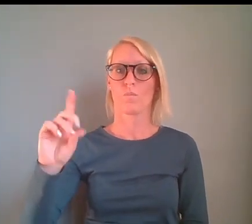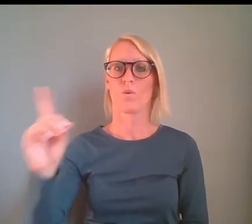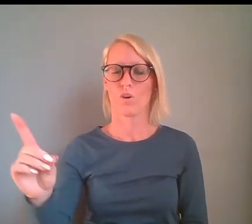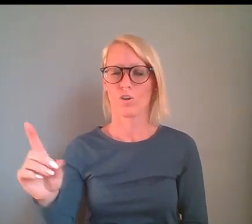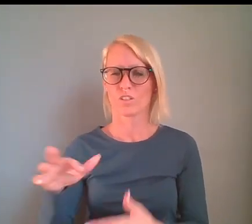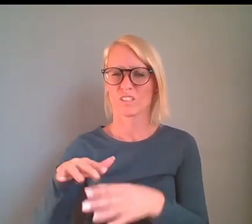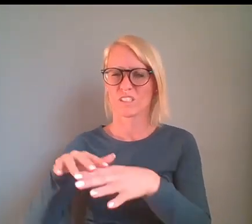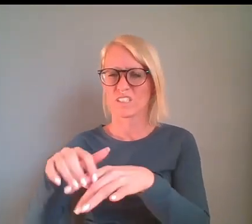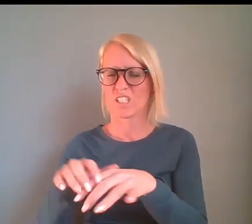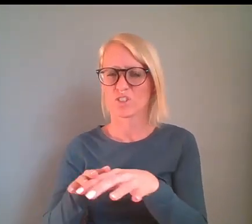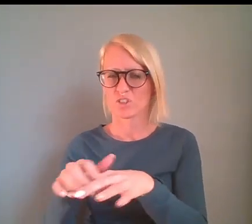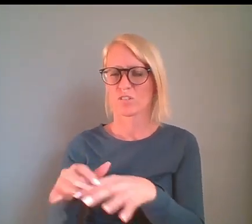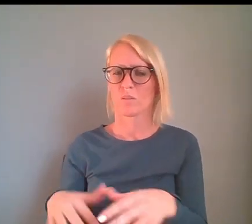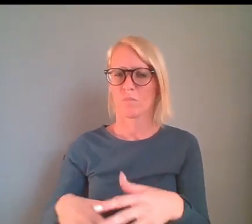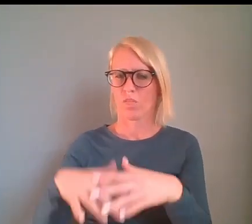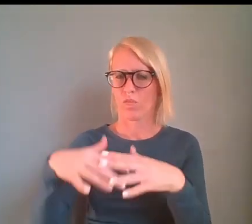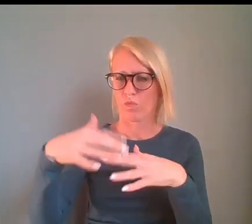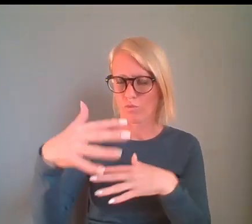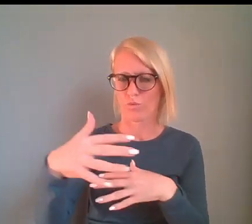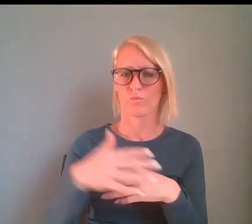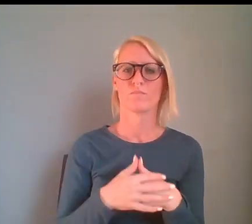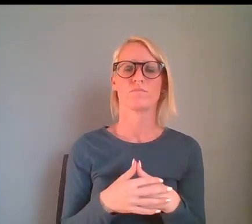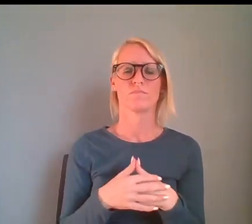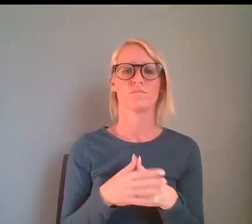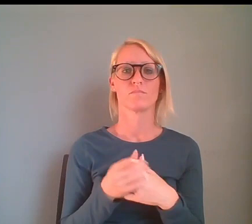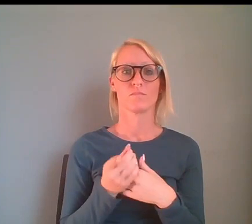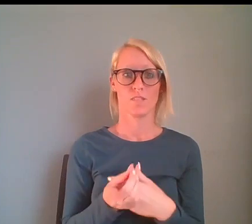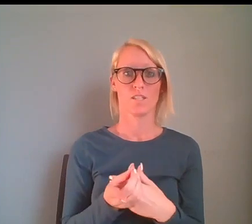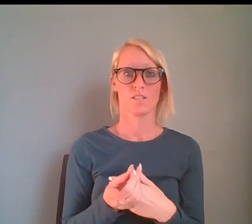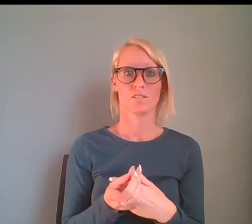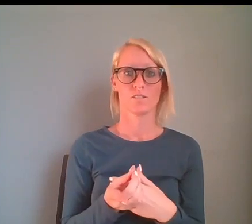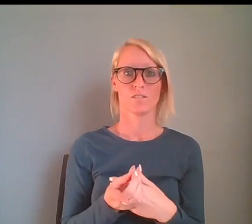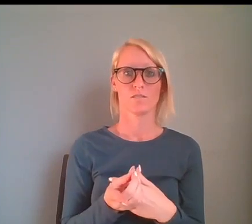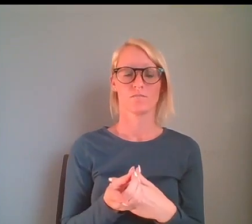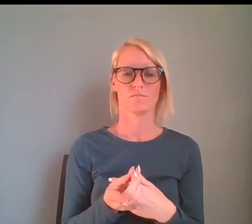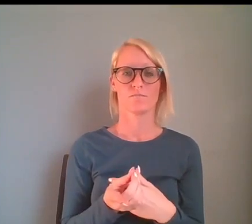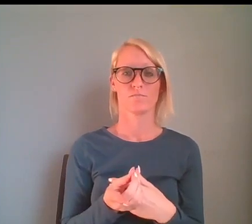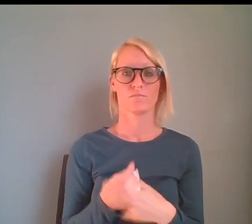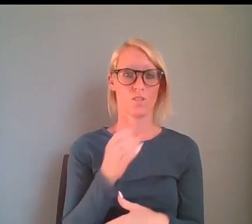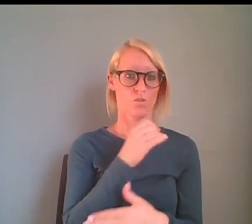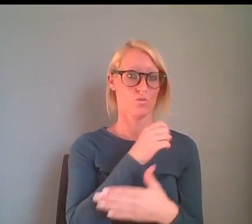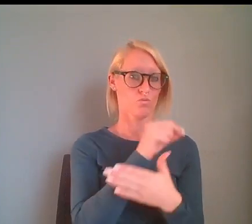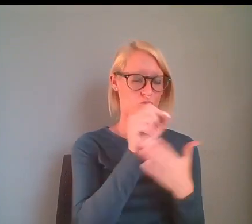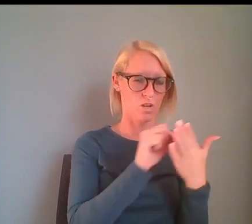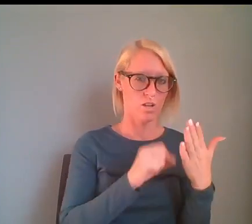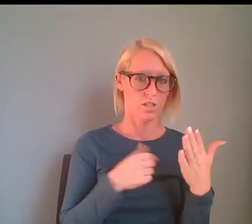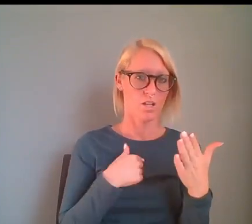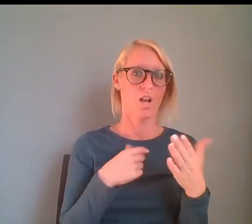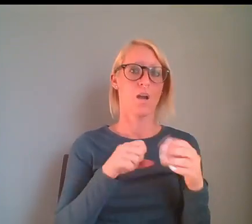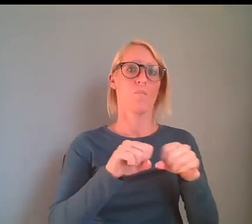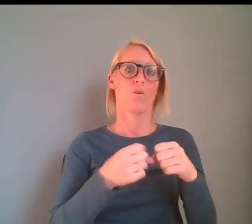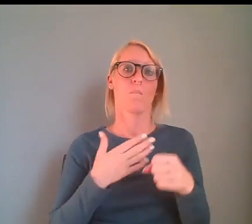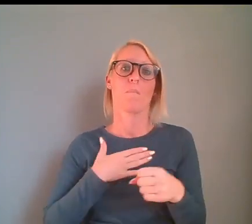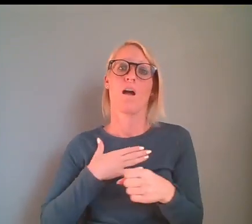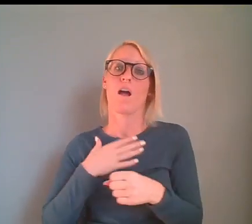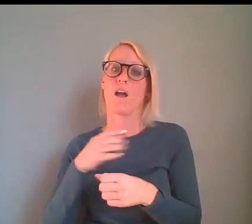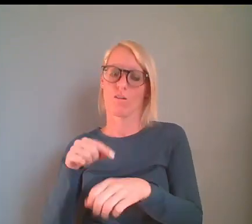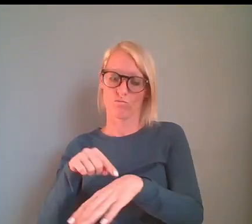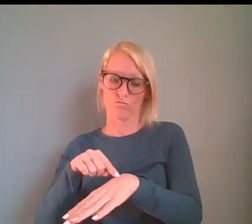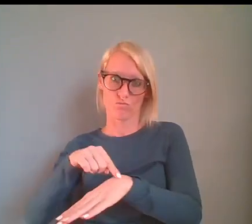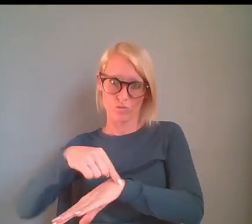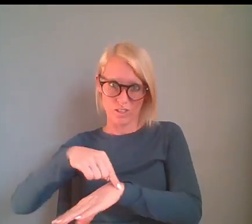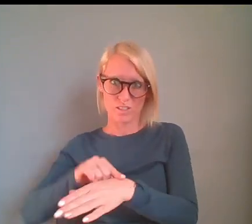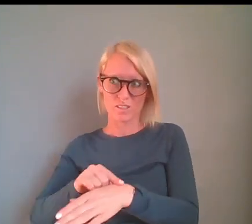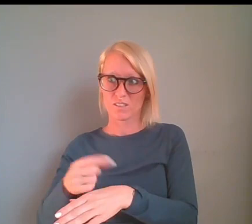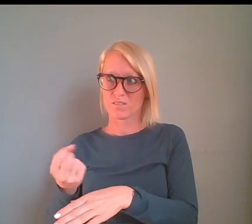there. And this happened to be a drawing. I broke my wrist 2 years ago, and so this made me draw with my other